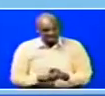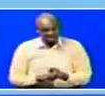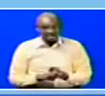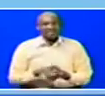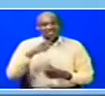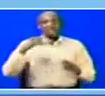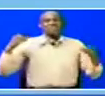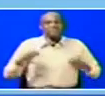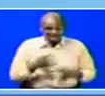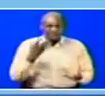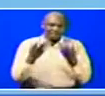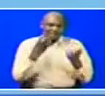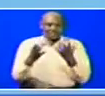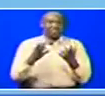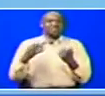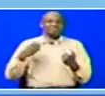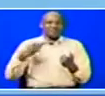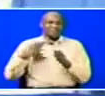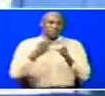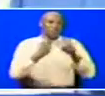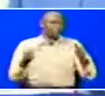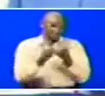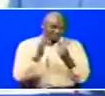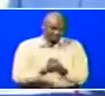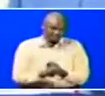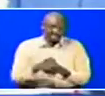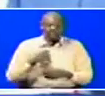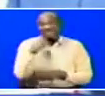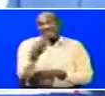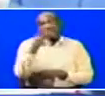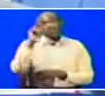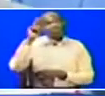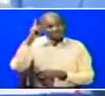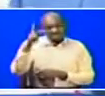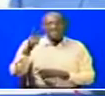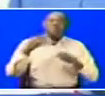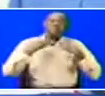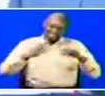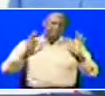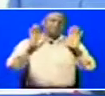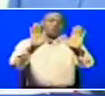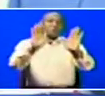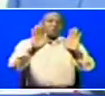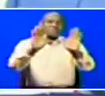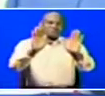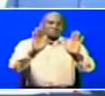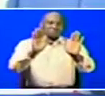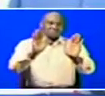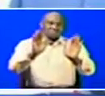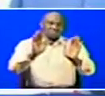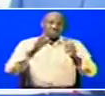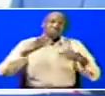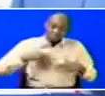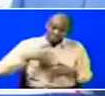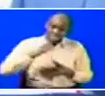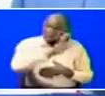kwa hofu ya machafuko ya kisiasa. I would say the UK, they have the freedom to let their